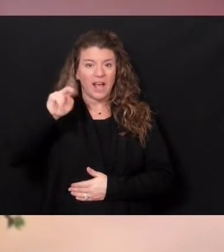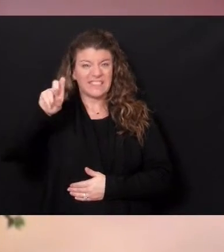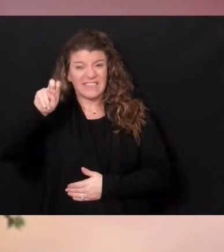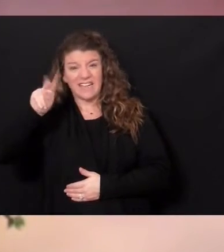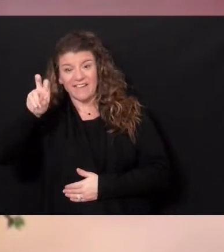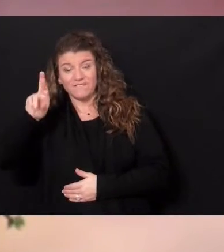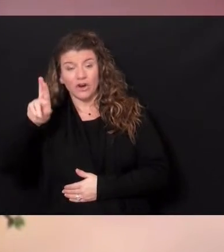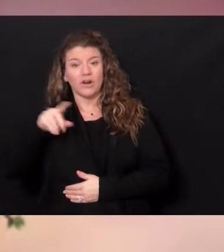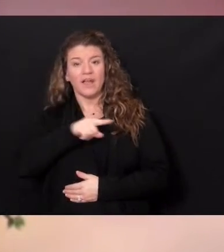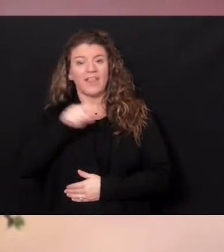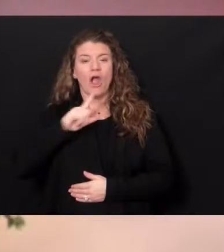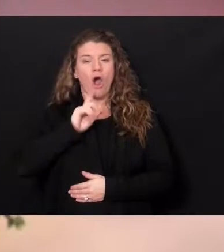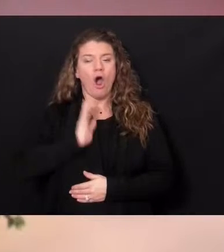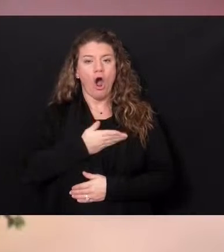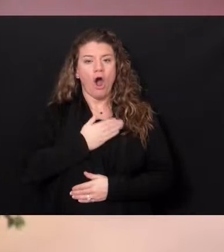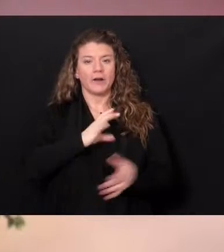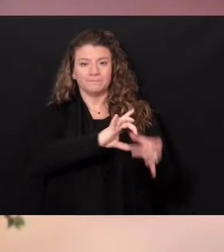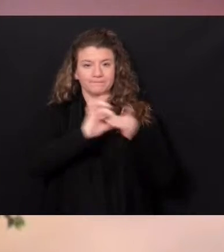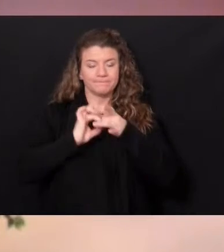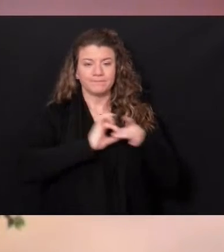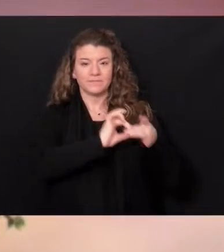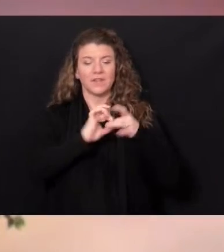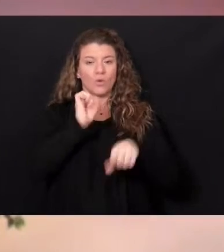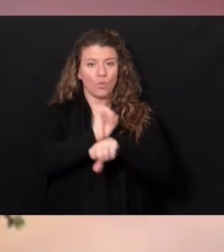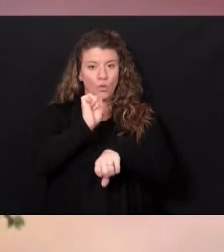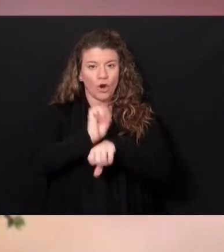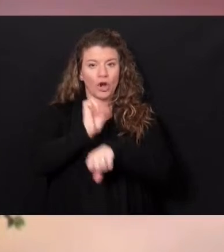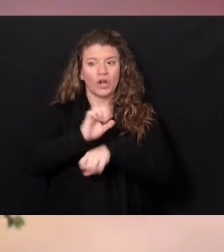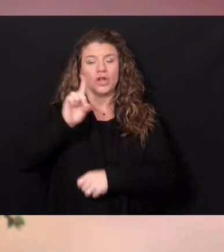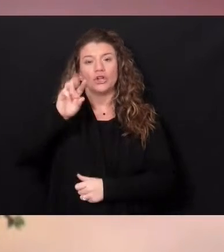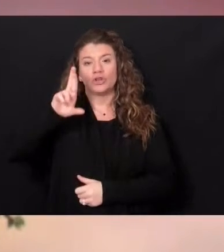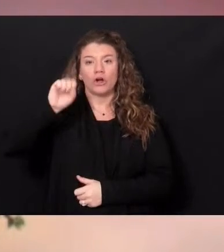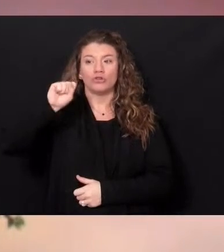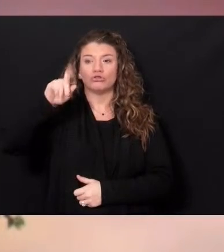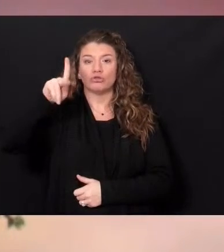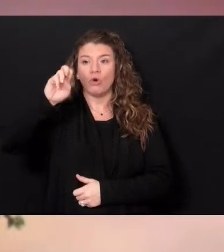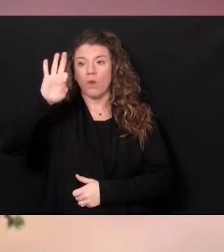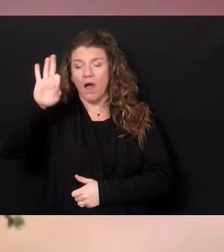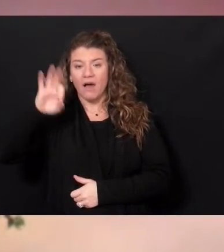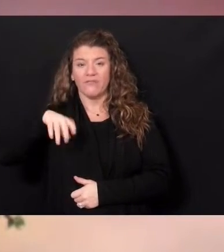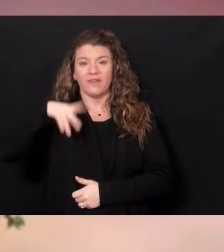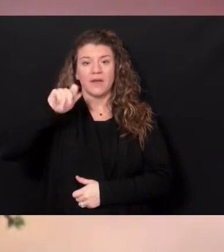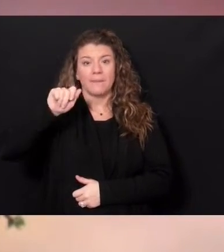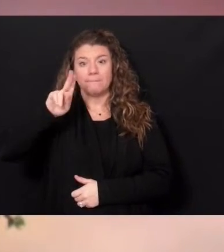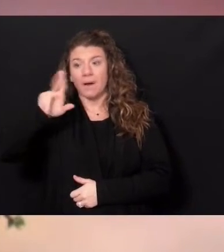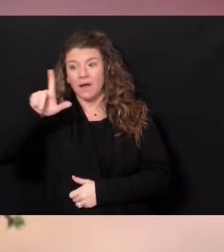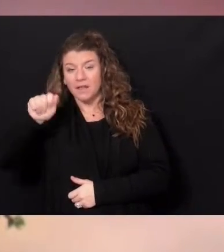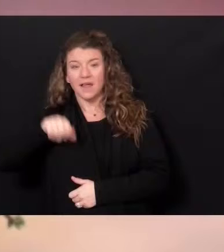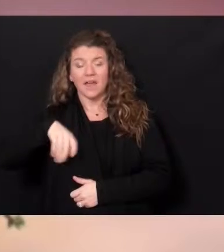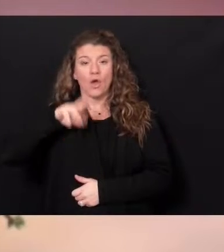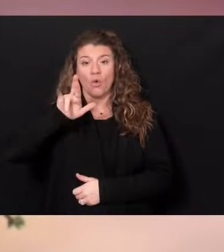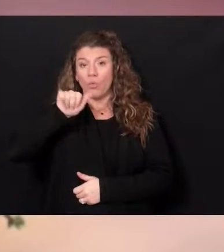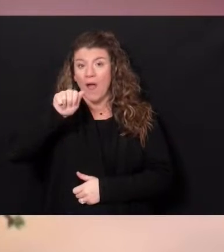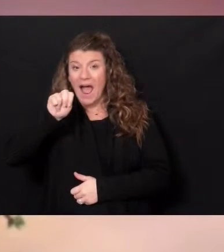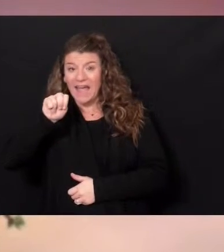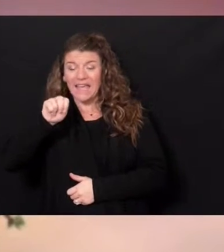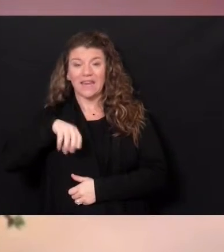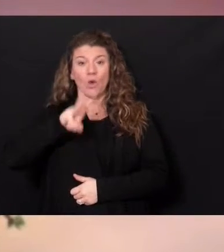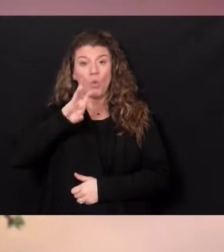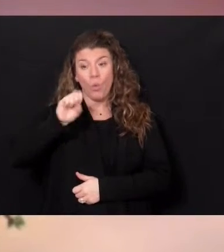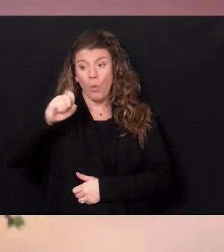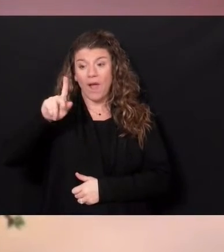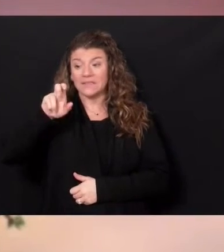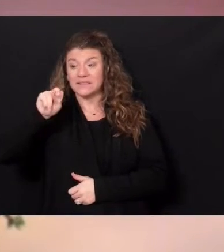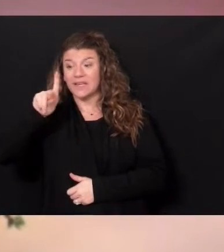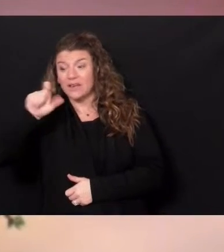Virginia University, Dr. Peter Stoloff, Dr. Peter Parada, Ryan Persifeld, Wes Kimball, Dr.